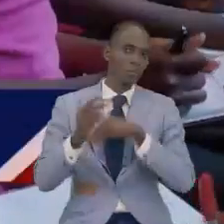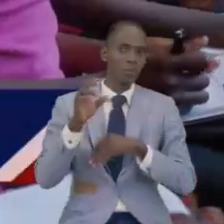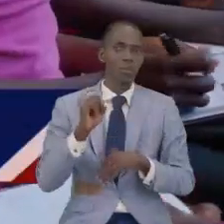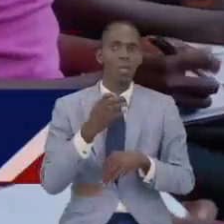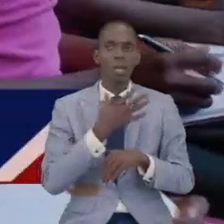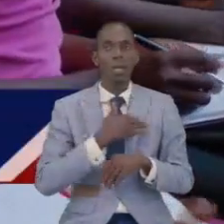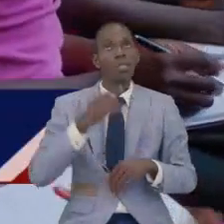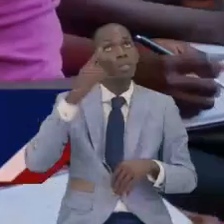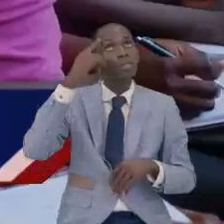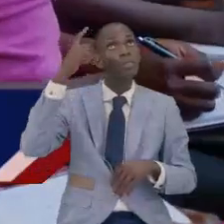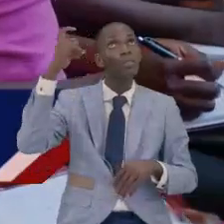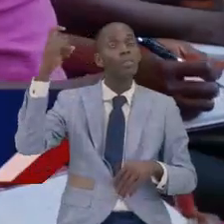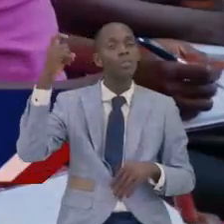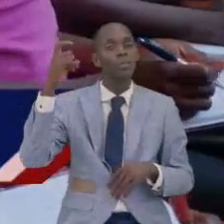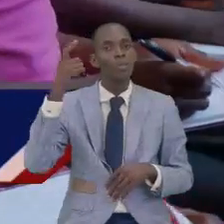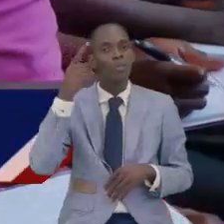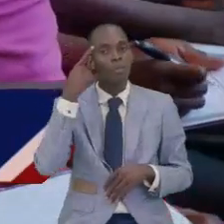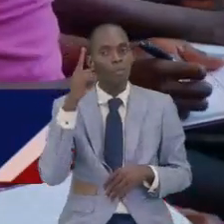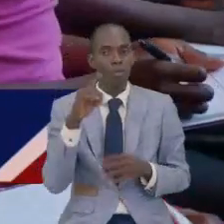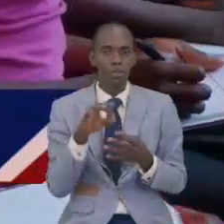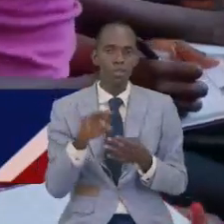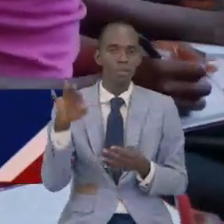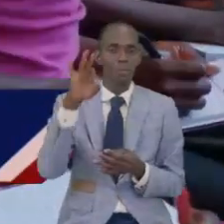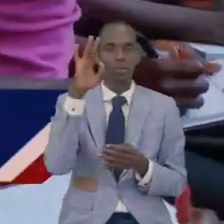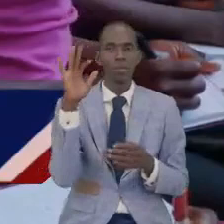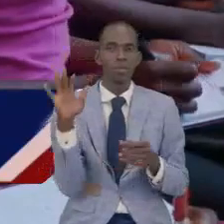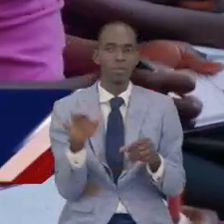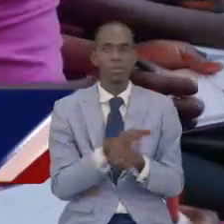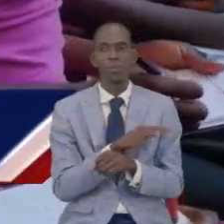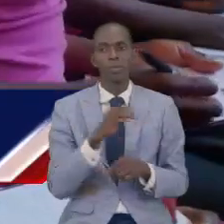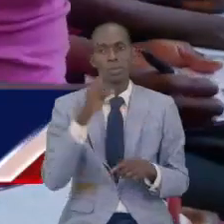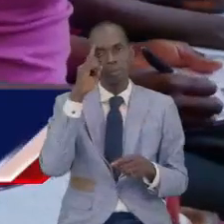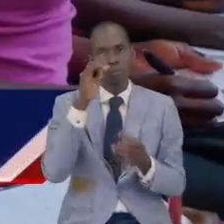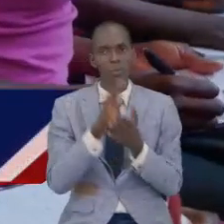dreams for spirit-filled saints.